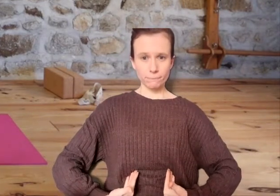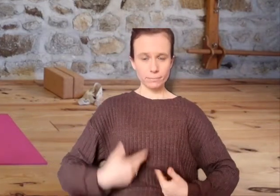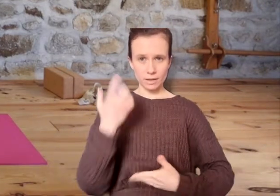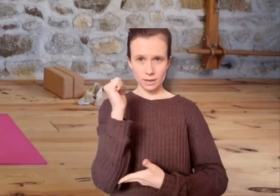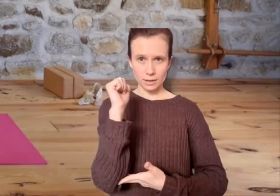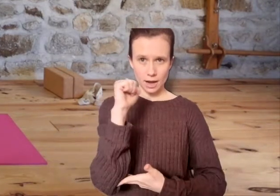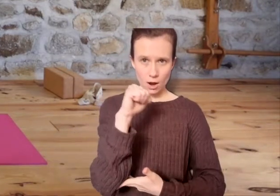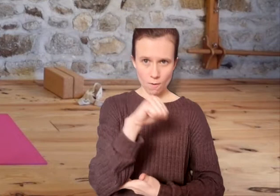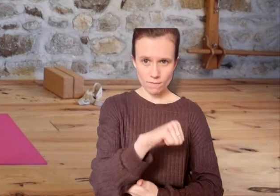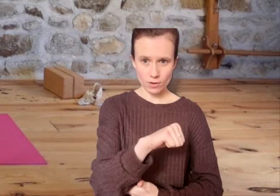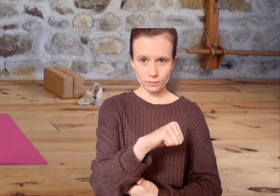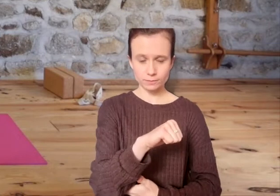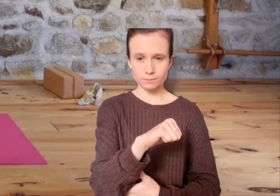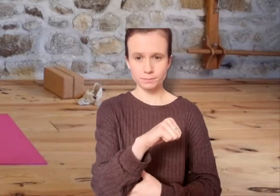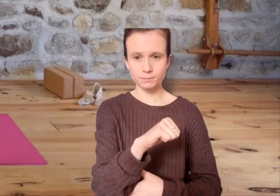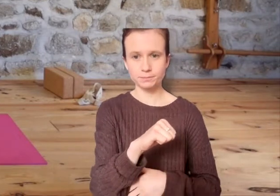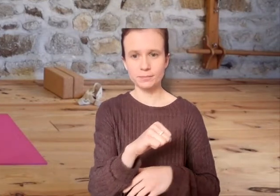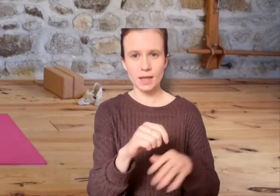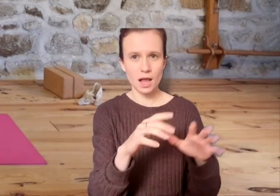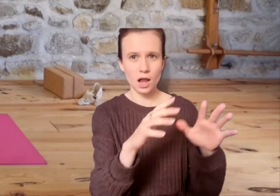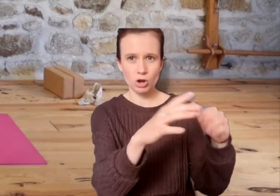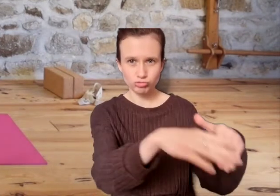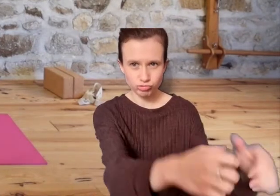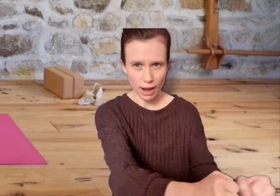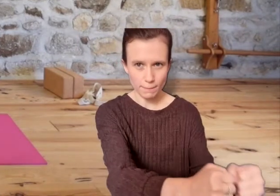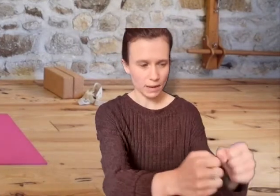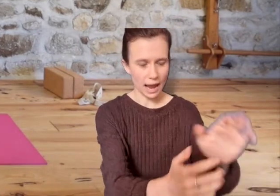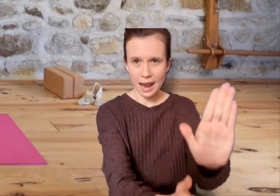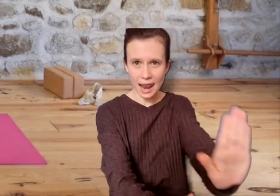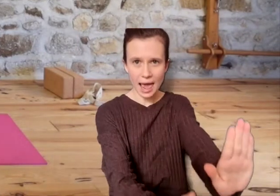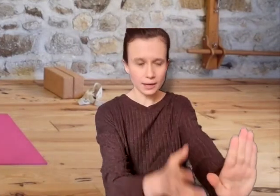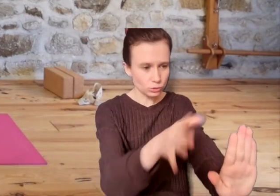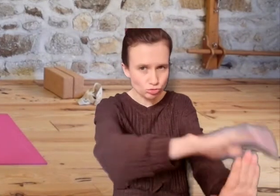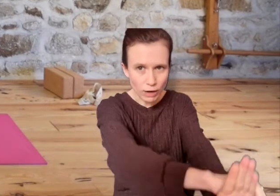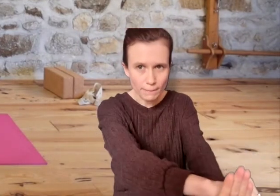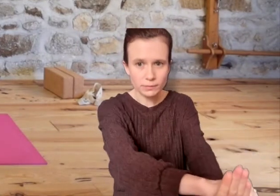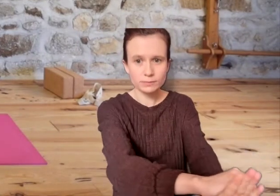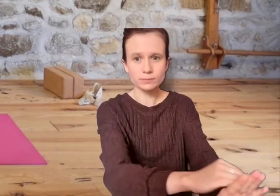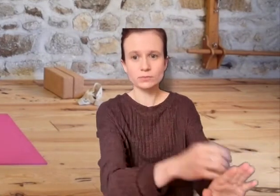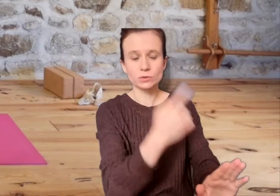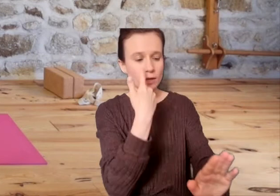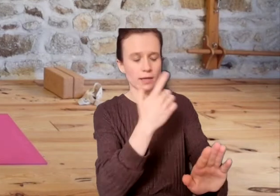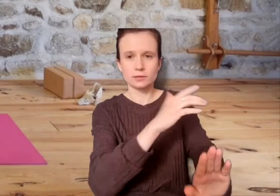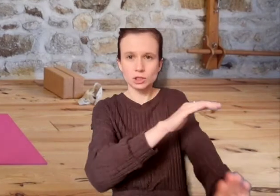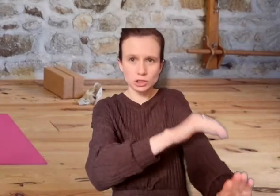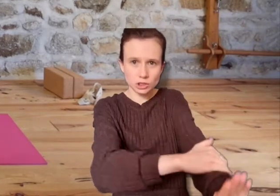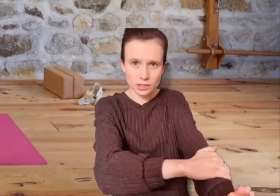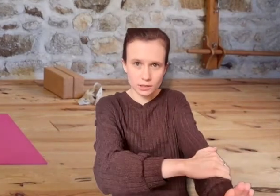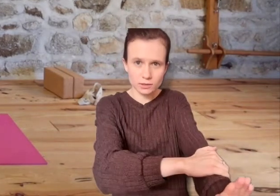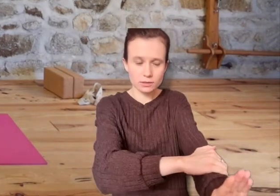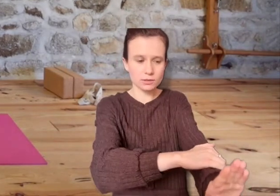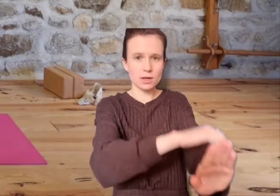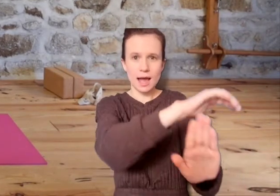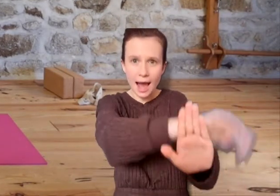there. You're going to hang over and you're going to grab that left leg. Again, depending on your mobility, you can